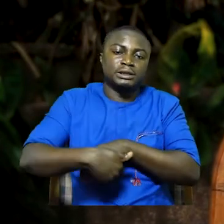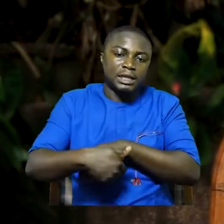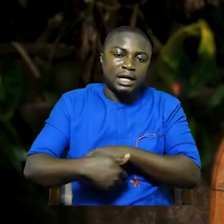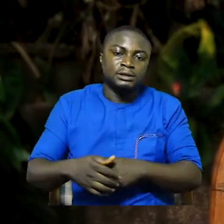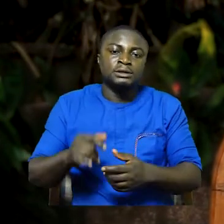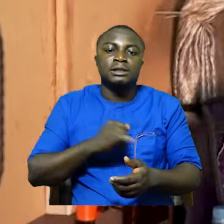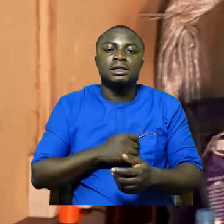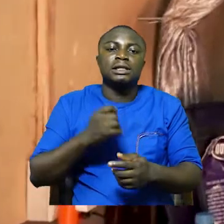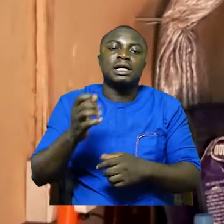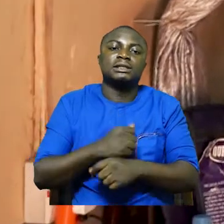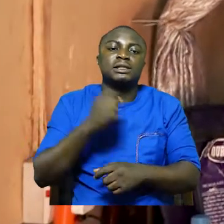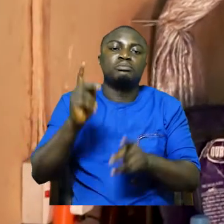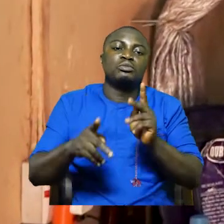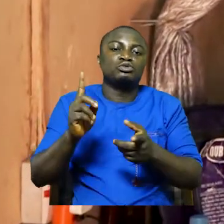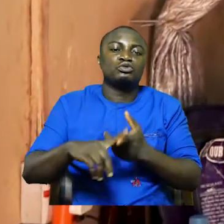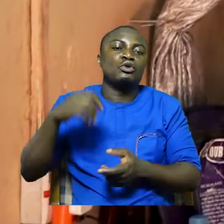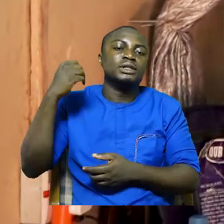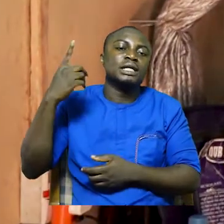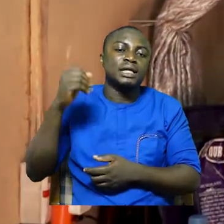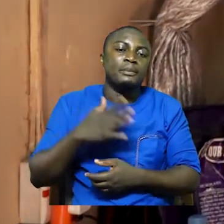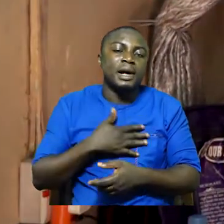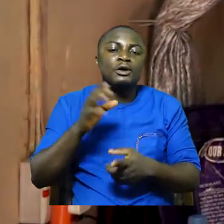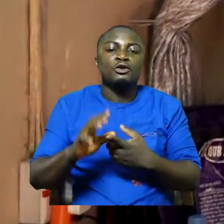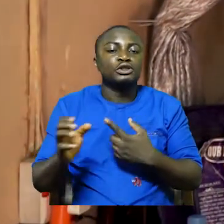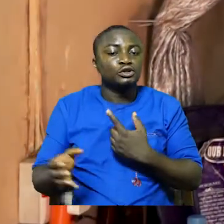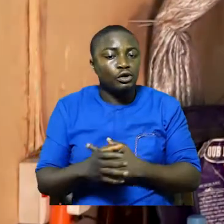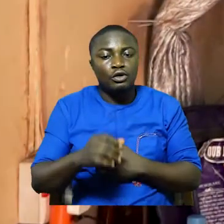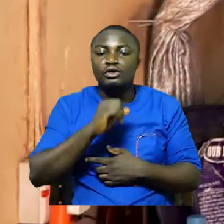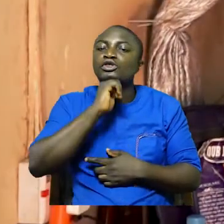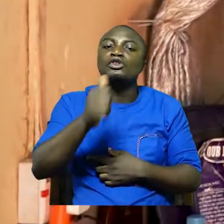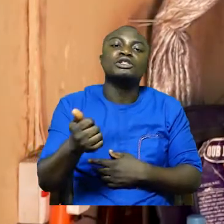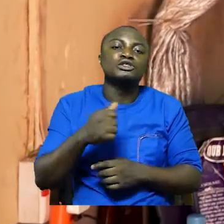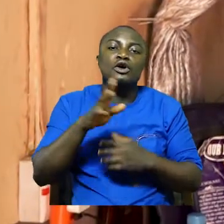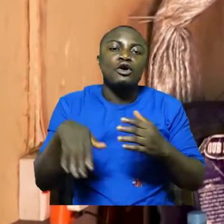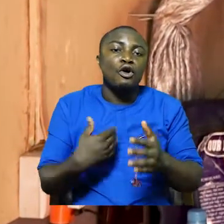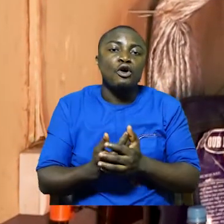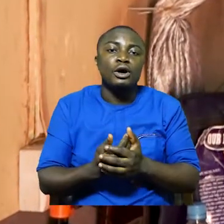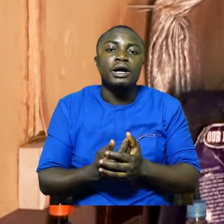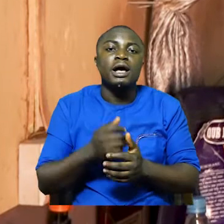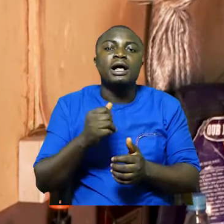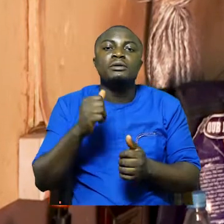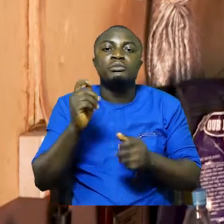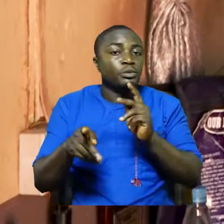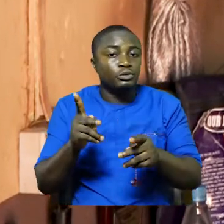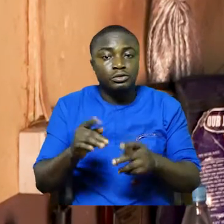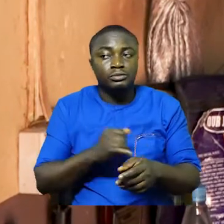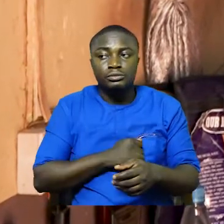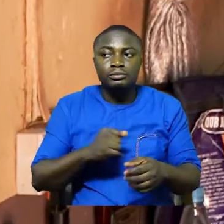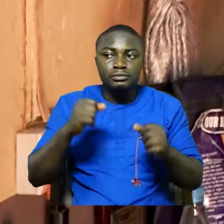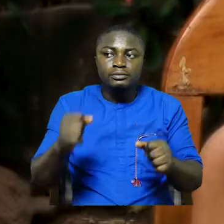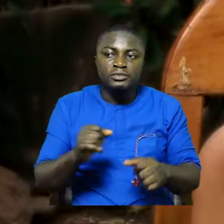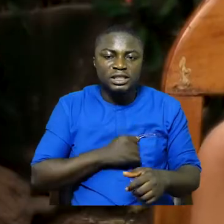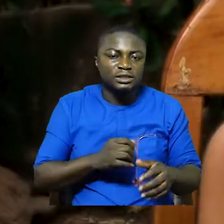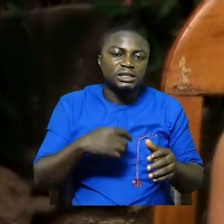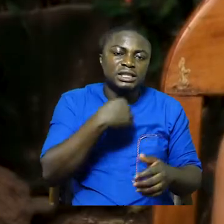night, getting people to understand my condition. Not many people, a lot of people do not like to be